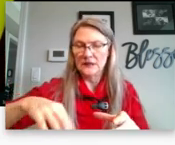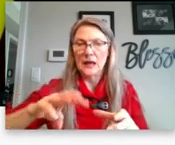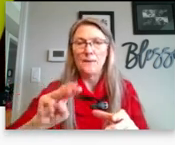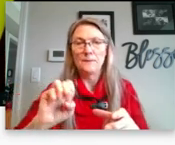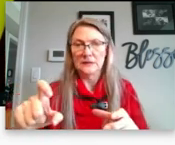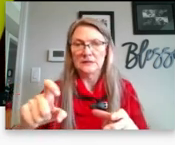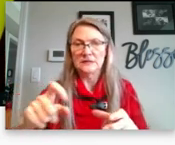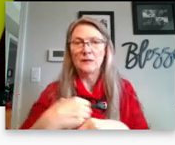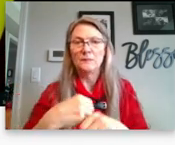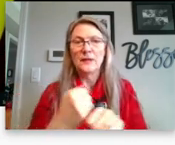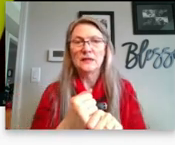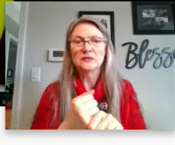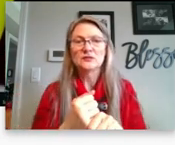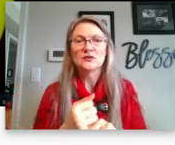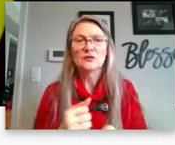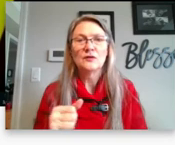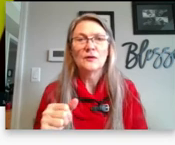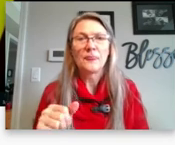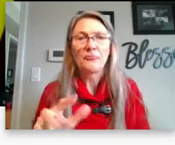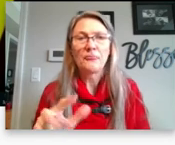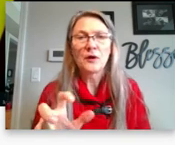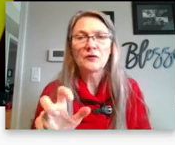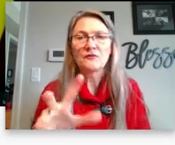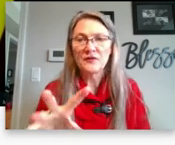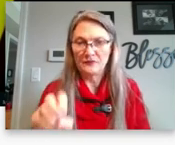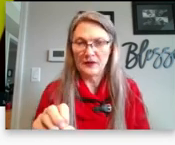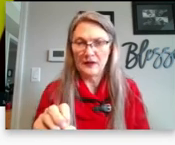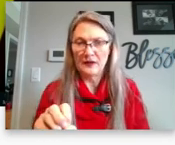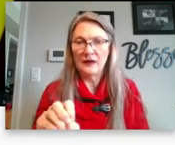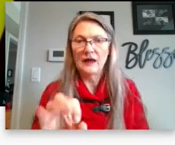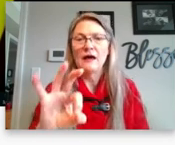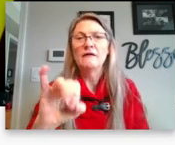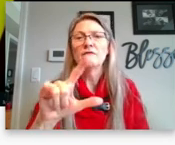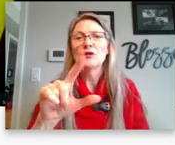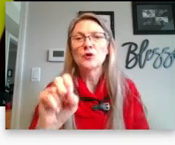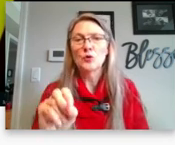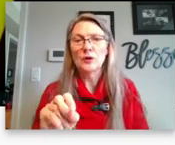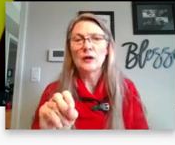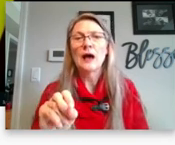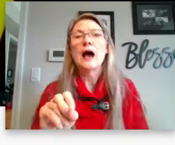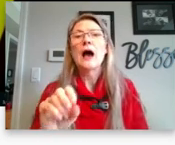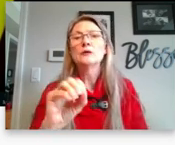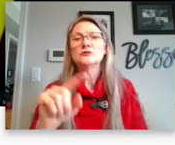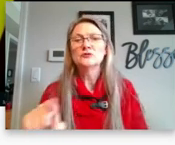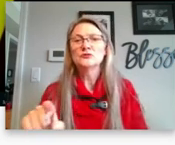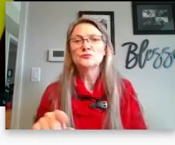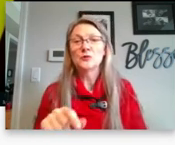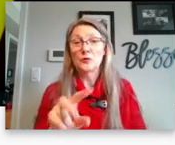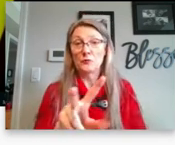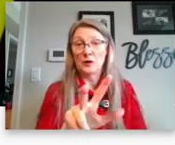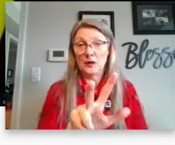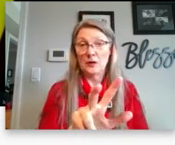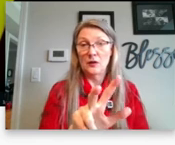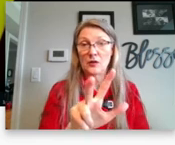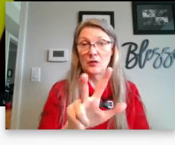mix? Well, what could we do next to compare these numbers? We have 384, which is what she